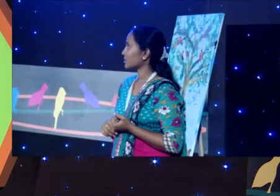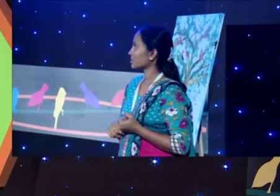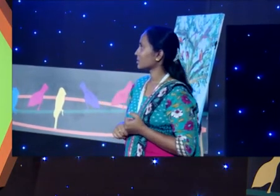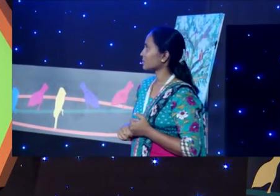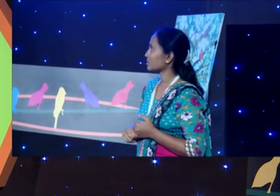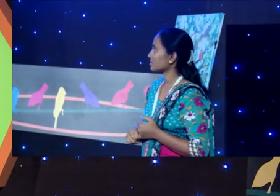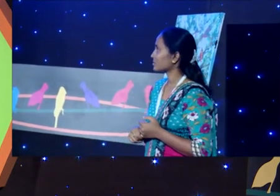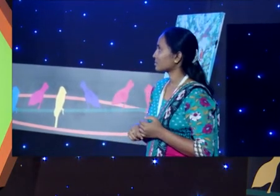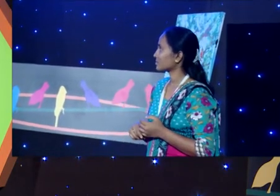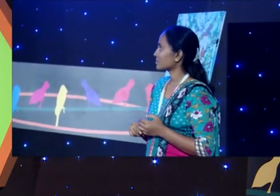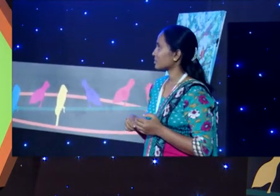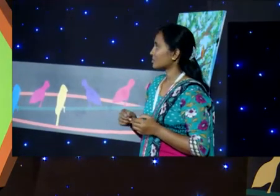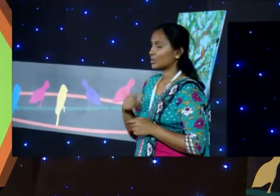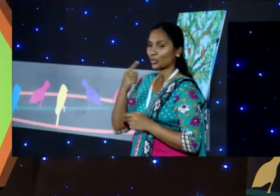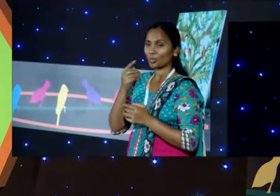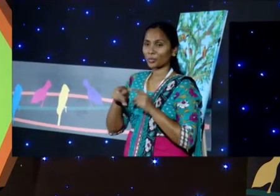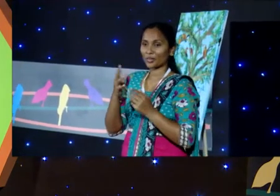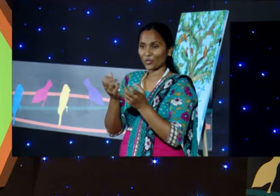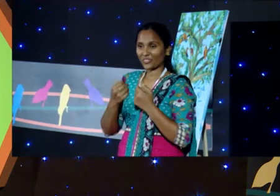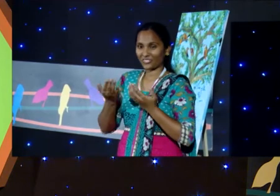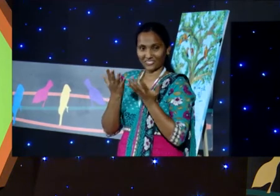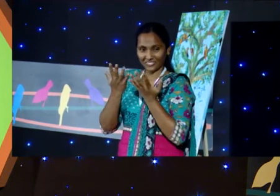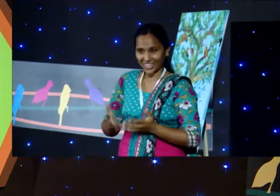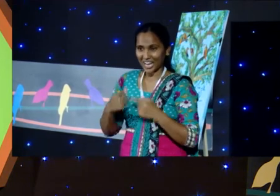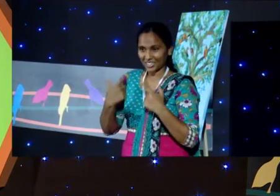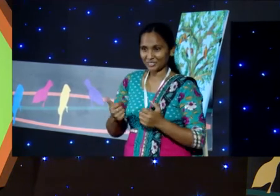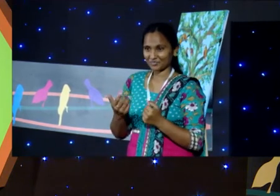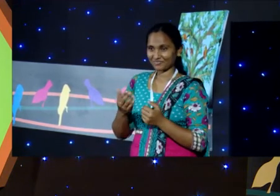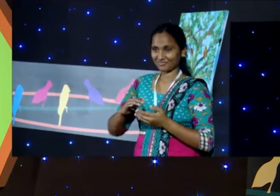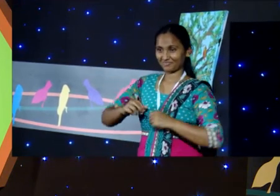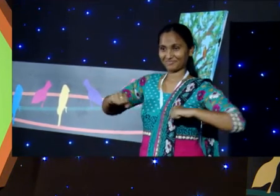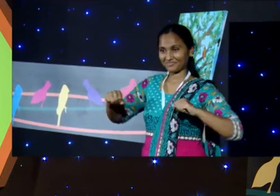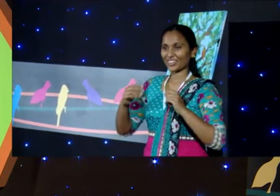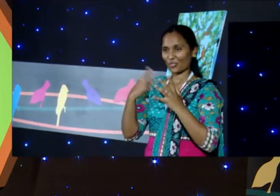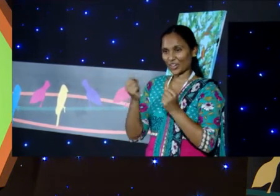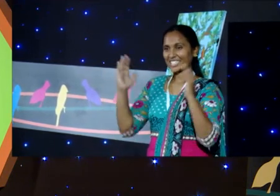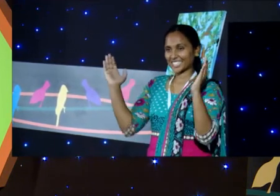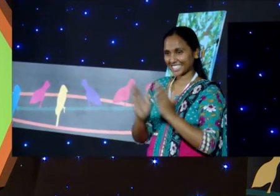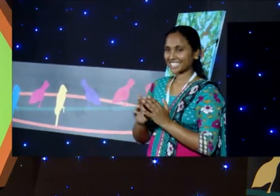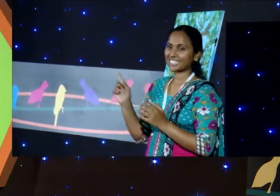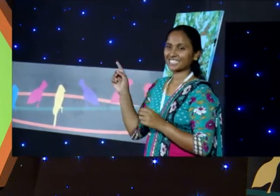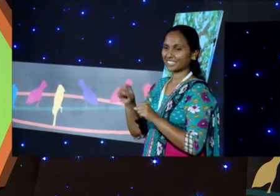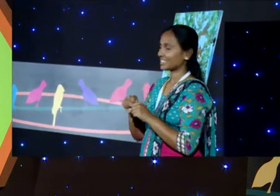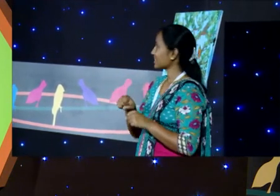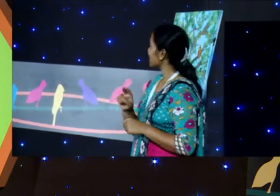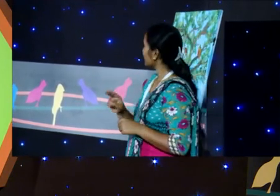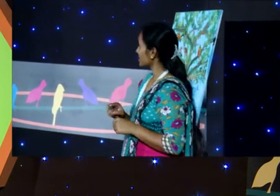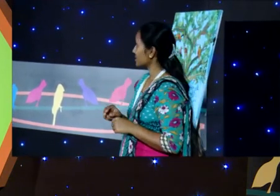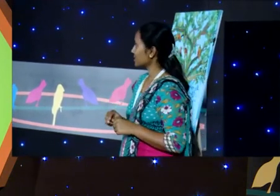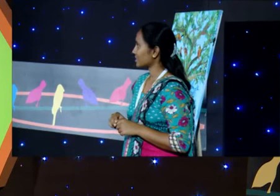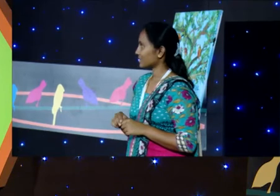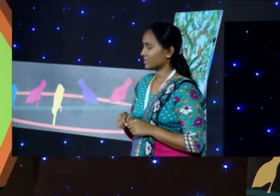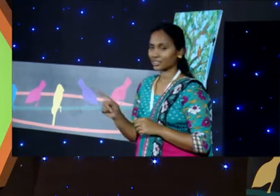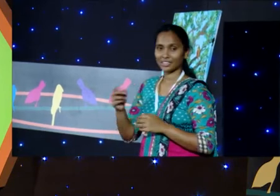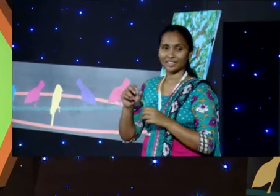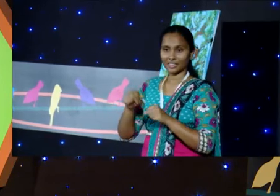tracking things for those of you who want to lose weight. So the next campaign that we did was around, we moved away from the idea of just